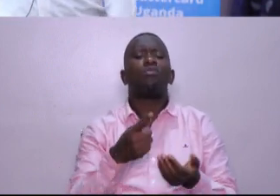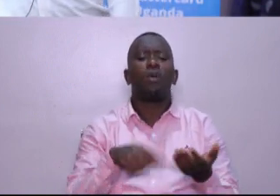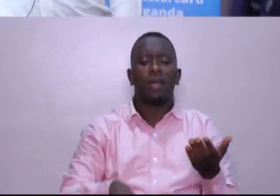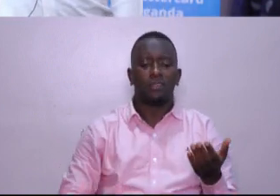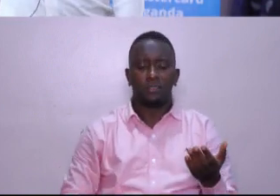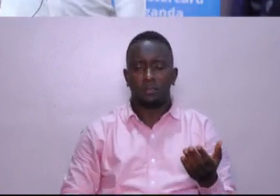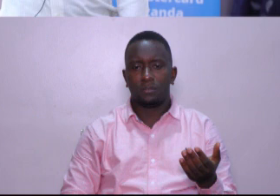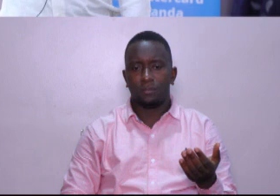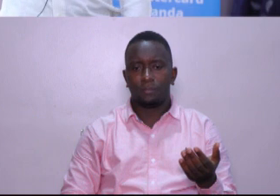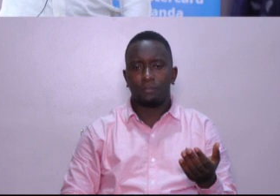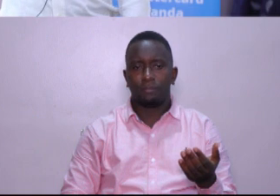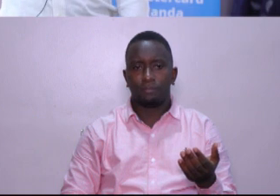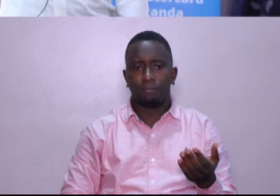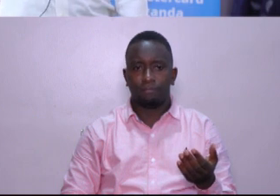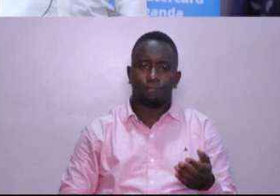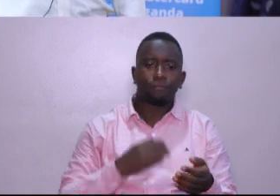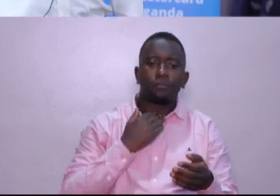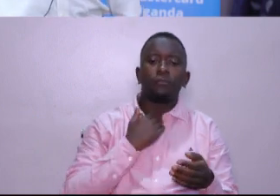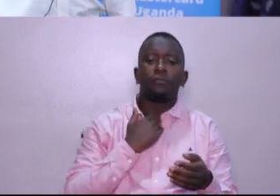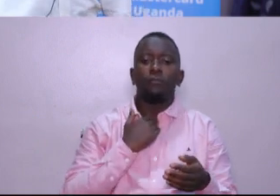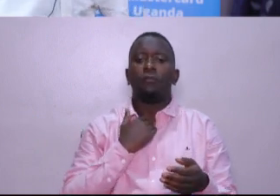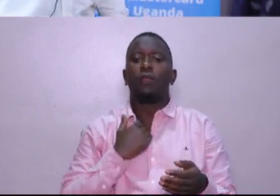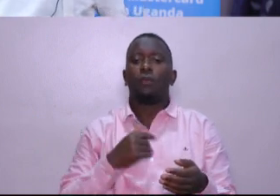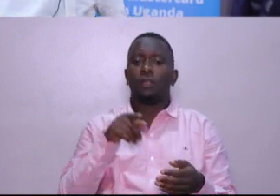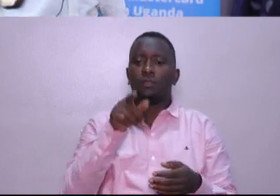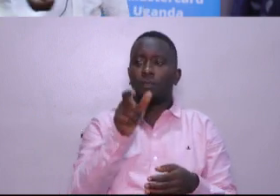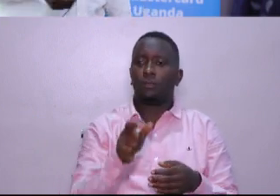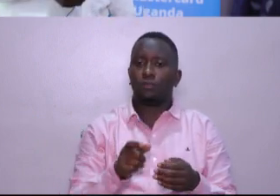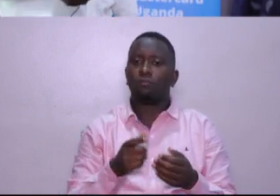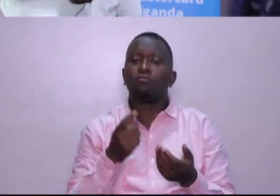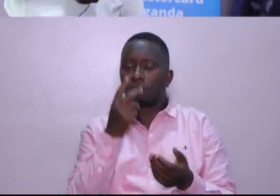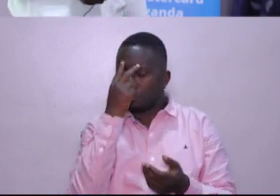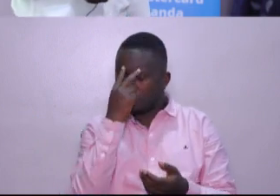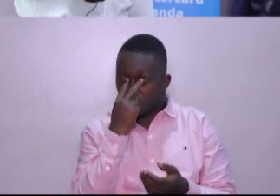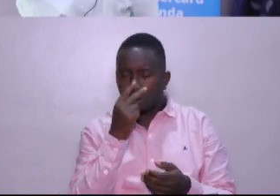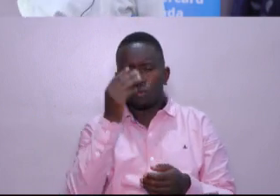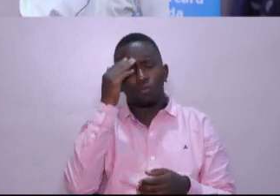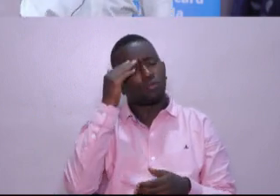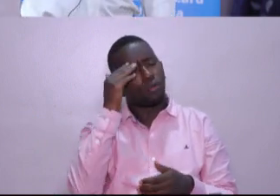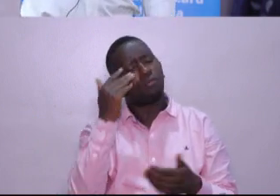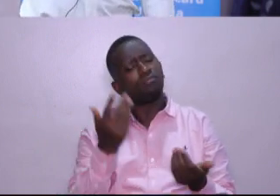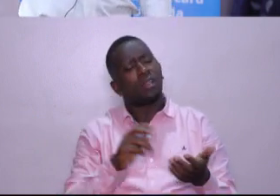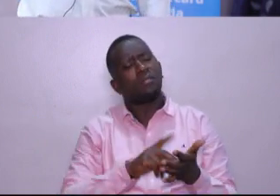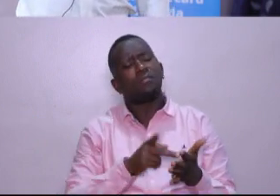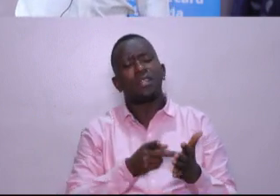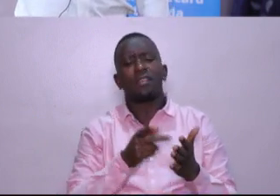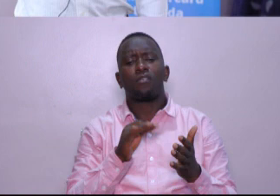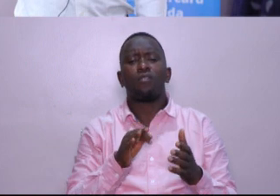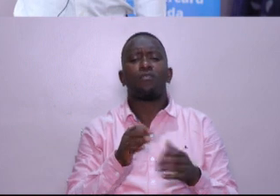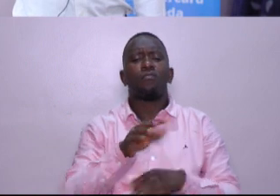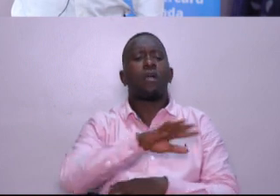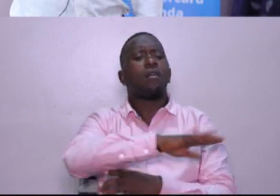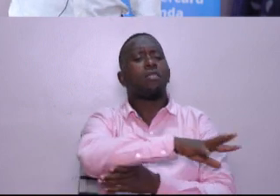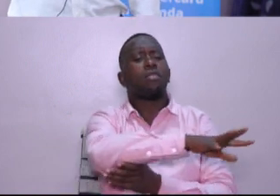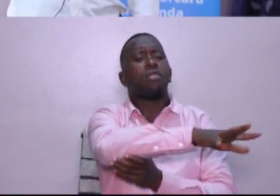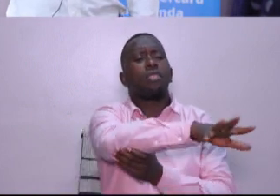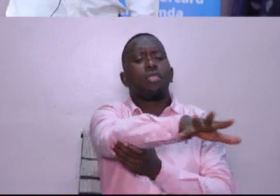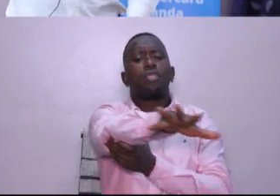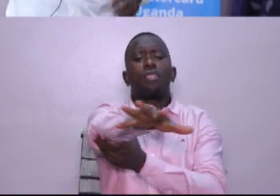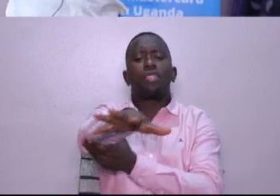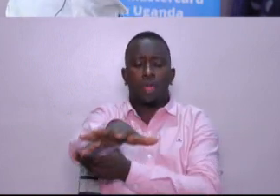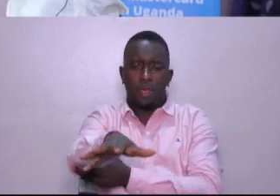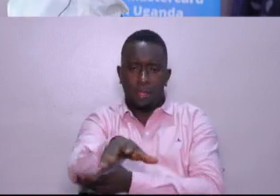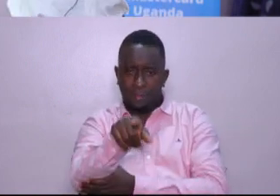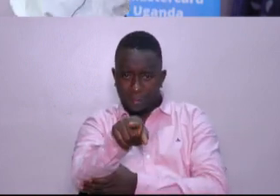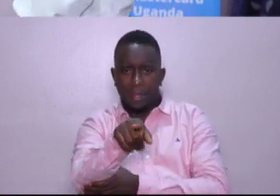of irrigation principles, even if you are blind. So once this text